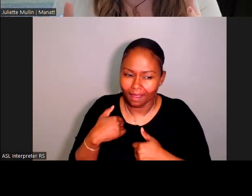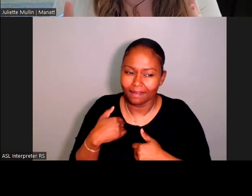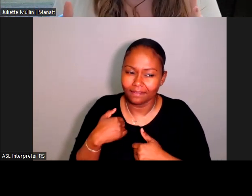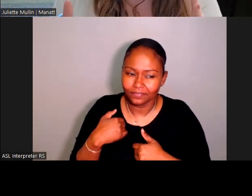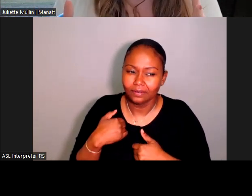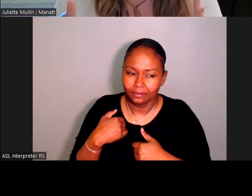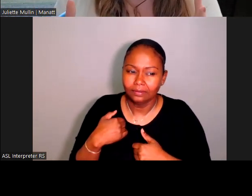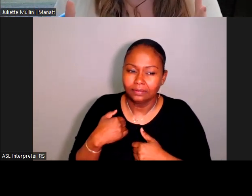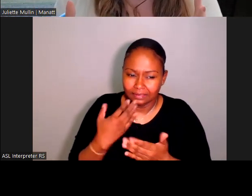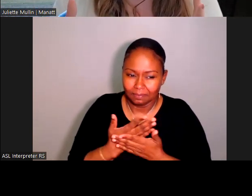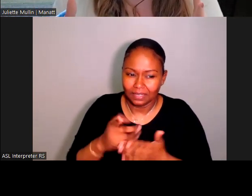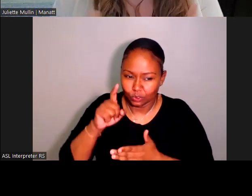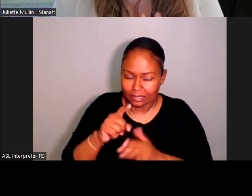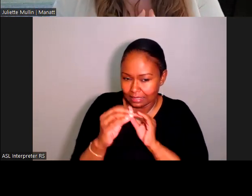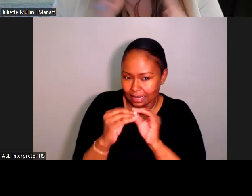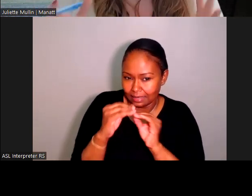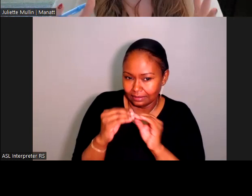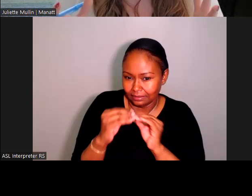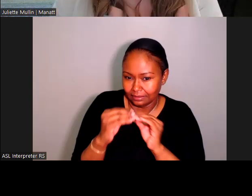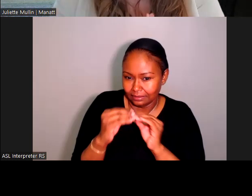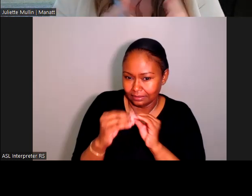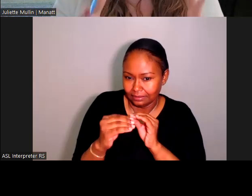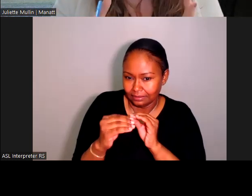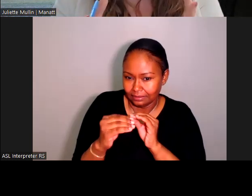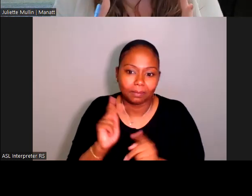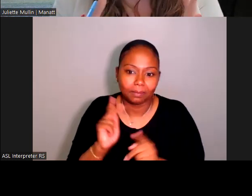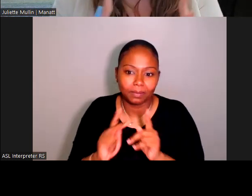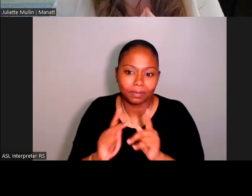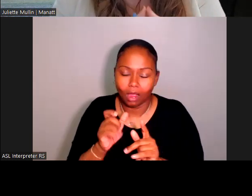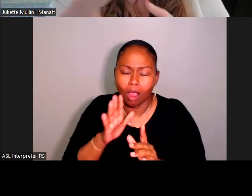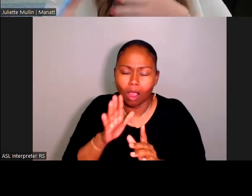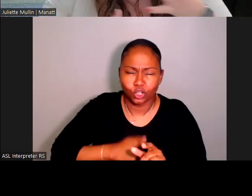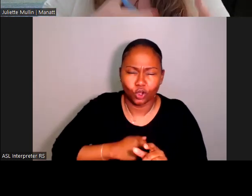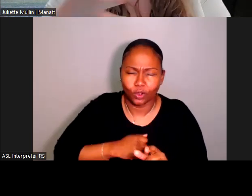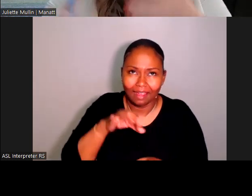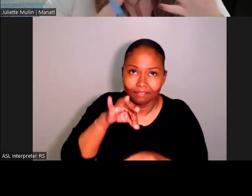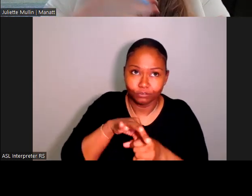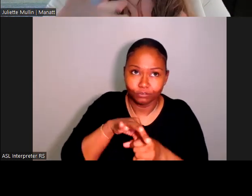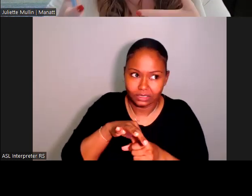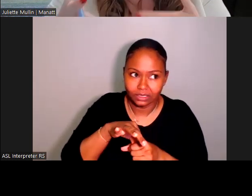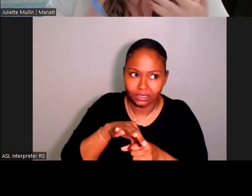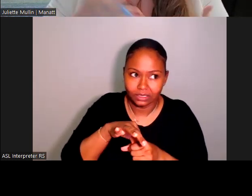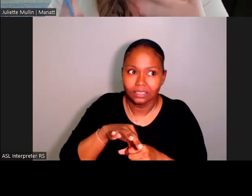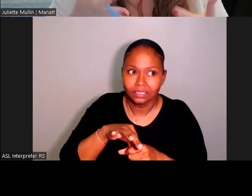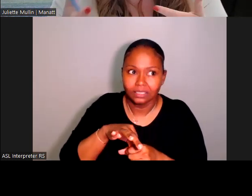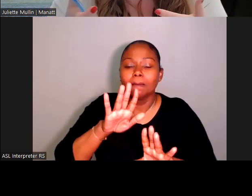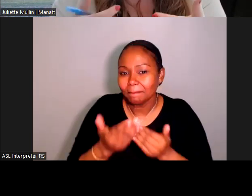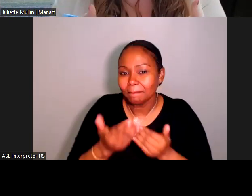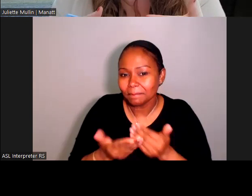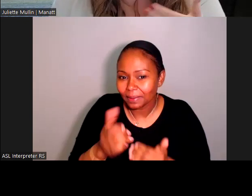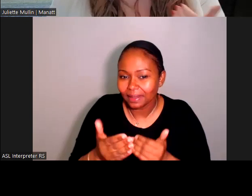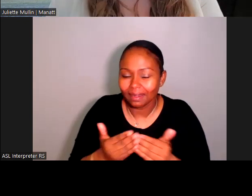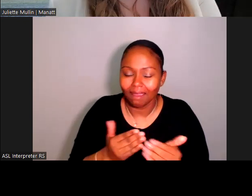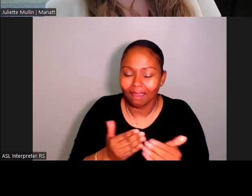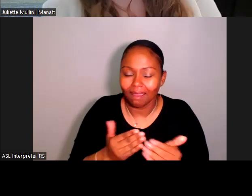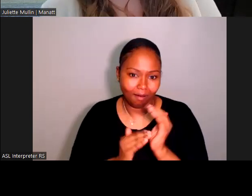comfortable voting yet. Or sorry, I don't mean voting. This is not a vote, as I said. Not quite comfortable kind of giving an